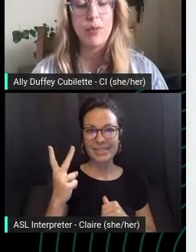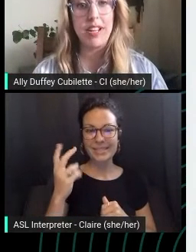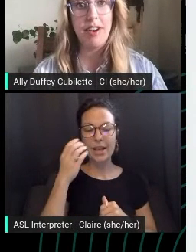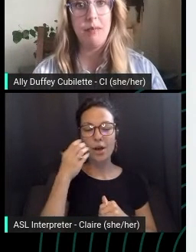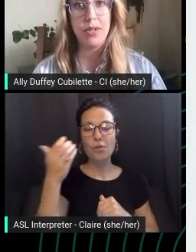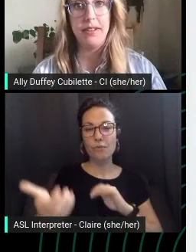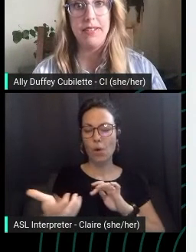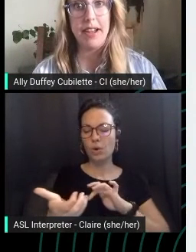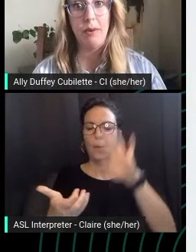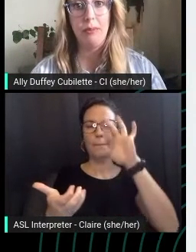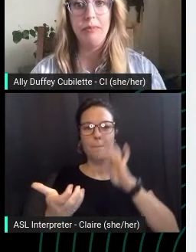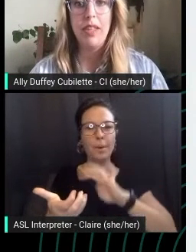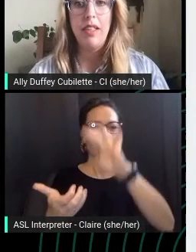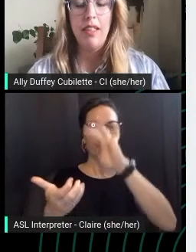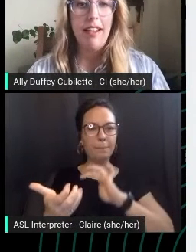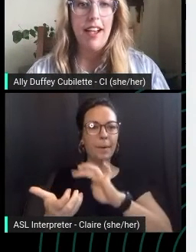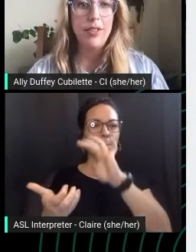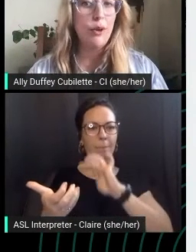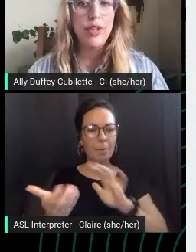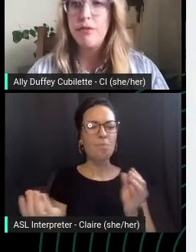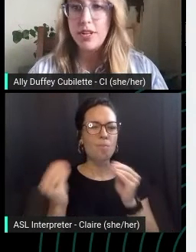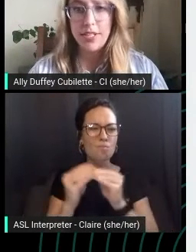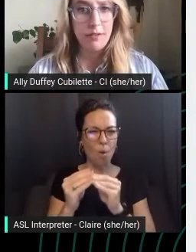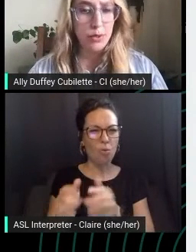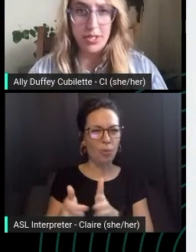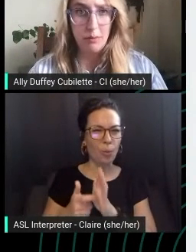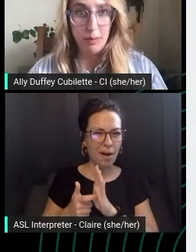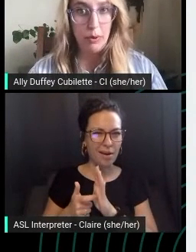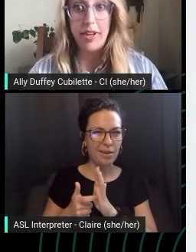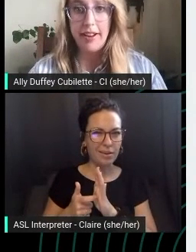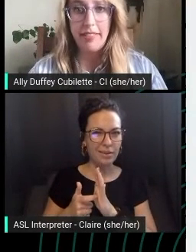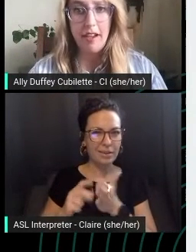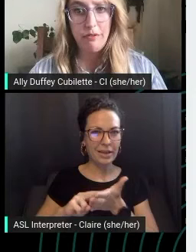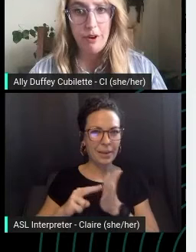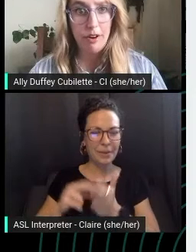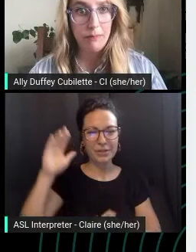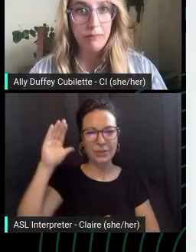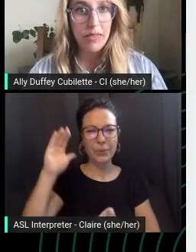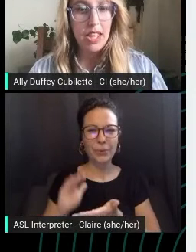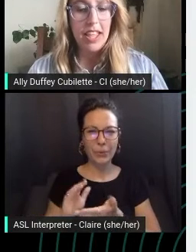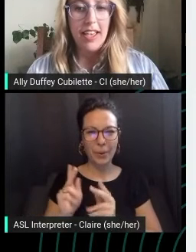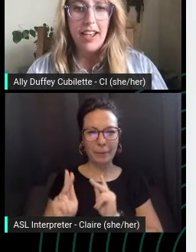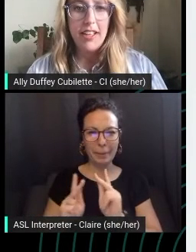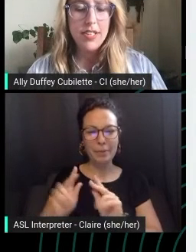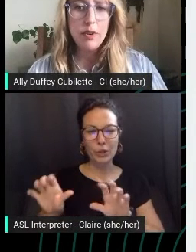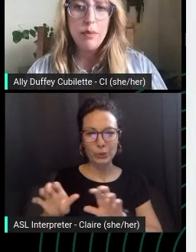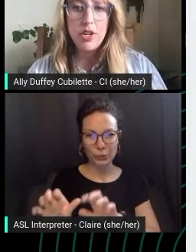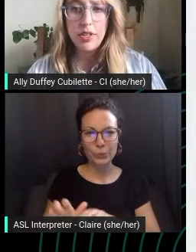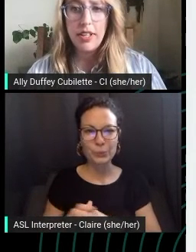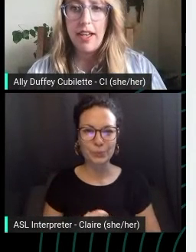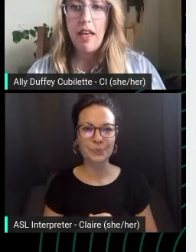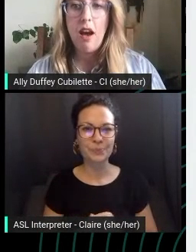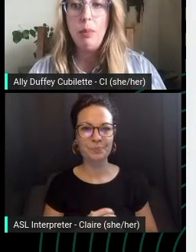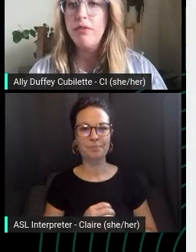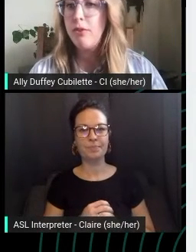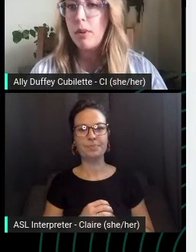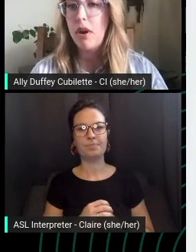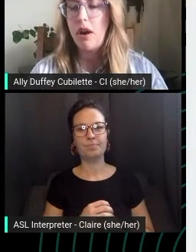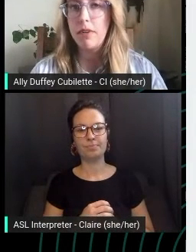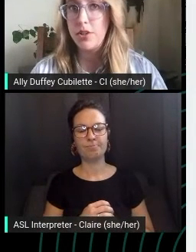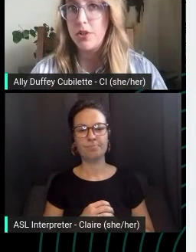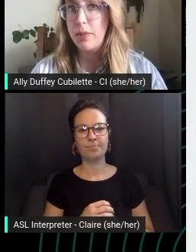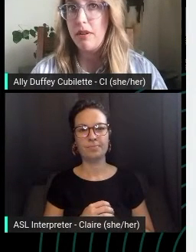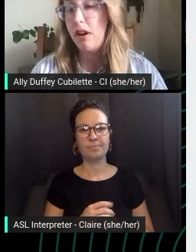get 25% down. And so only 47% of people are getting that far. And this information can help